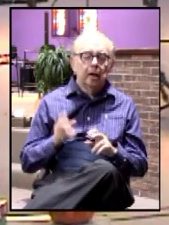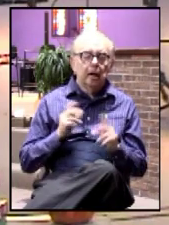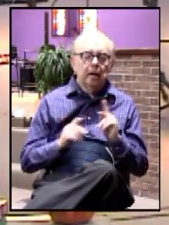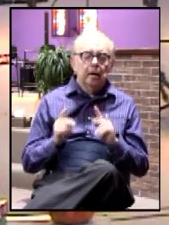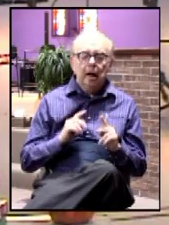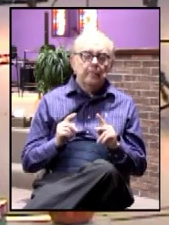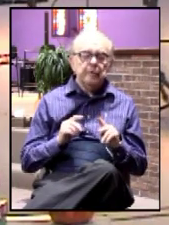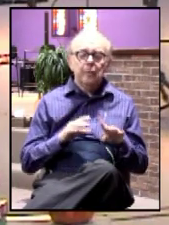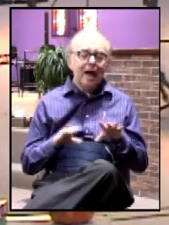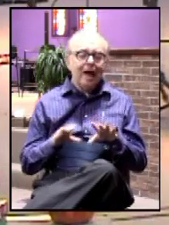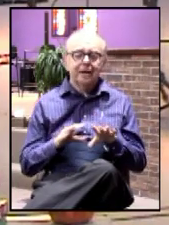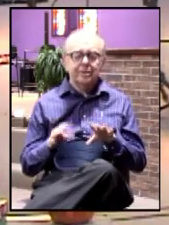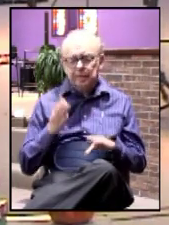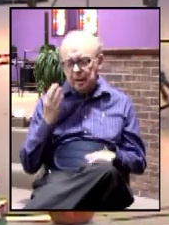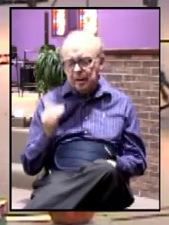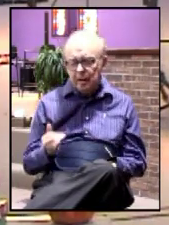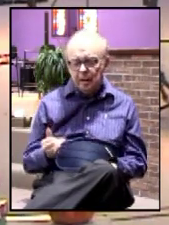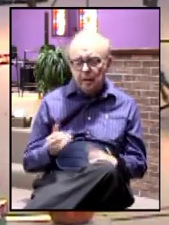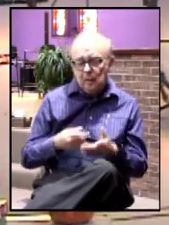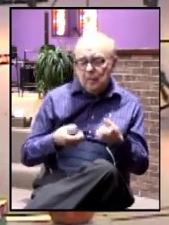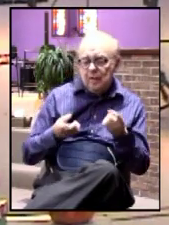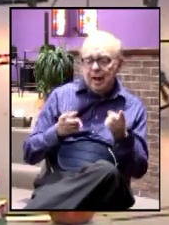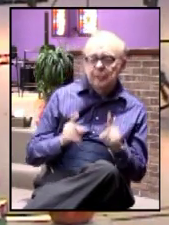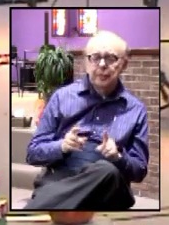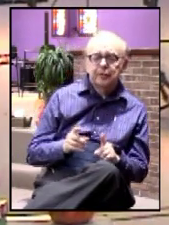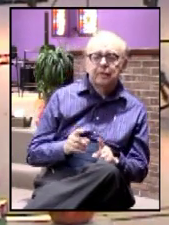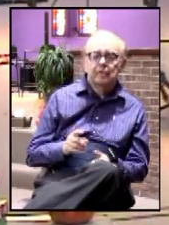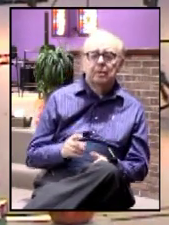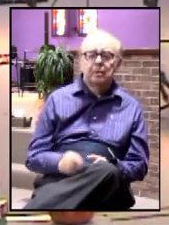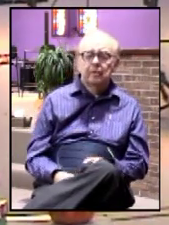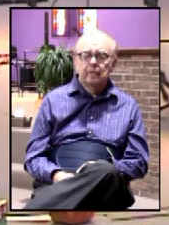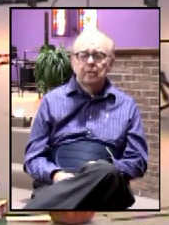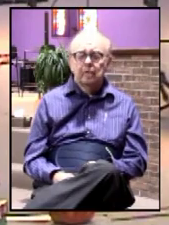how people react. Because what happens?